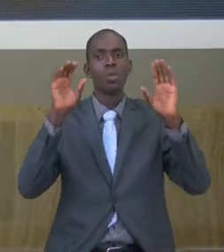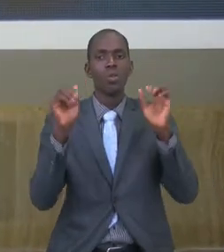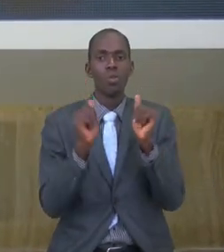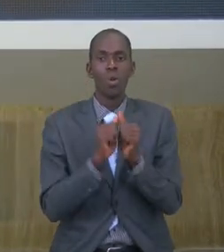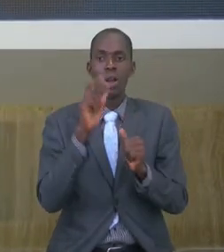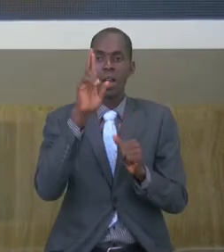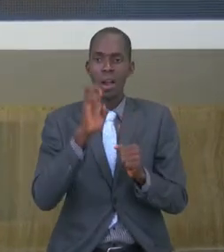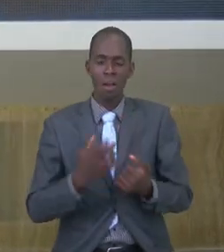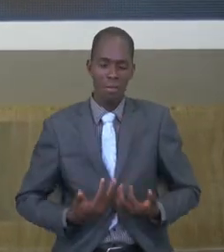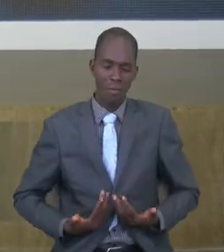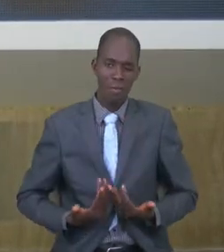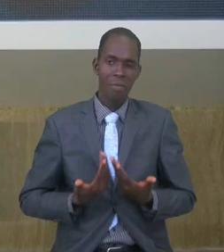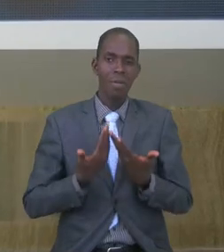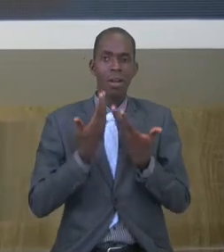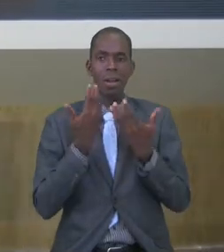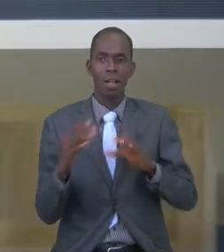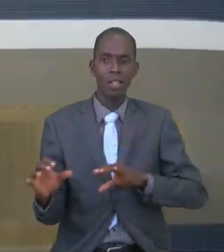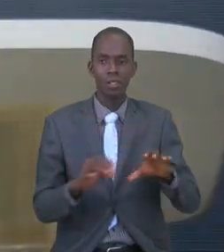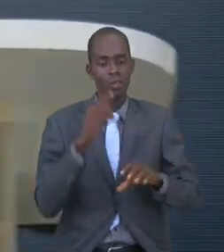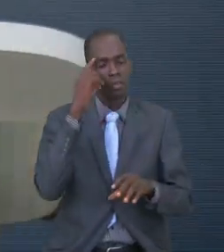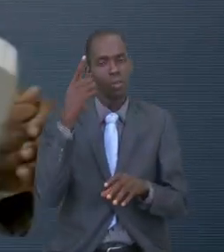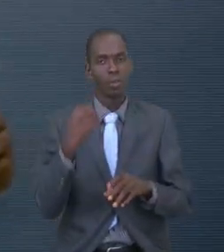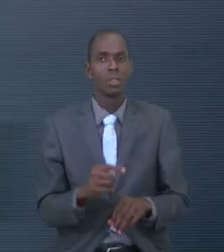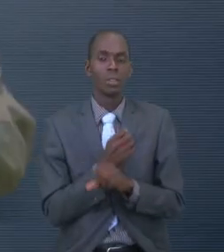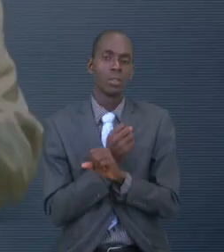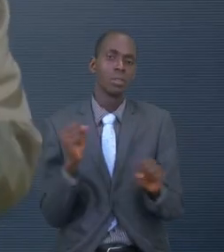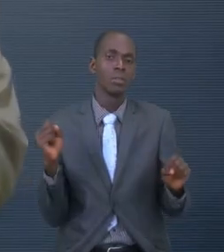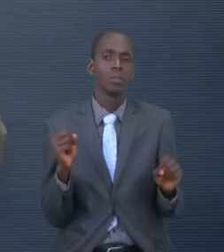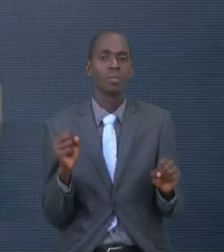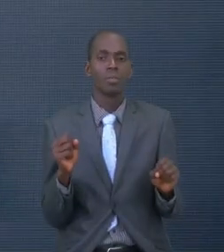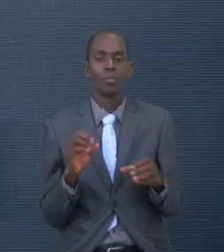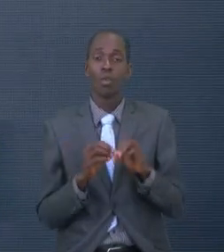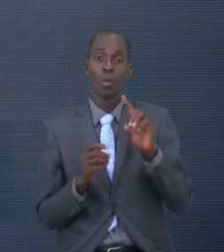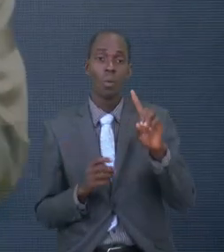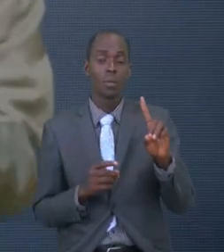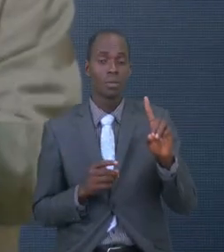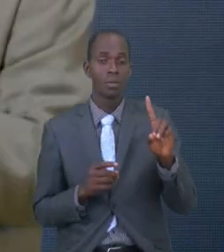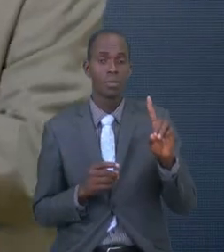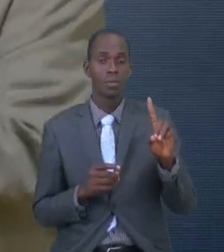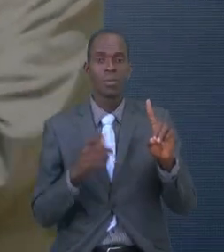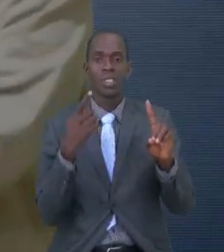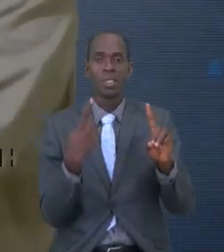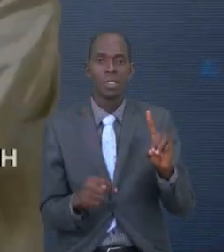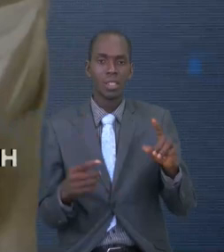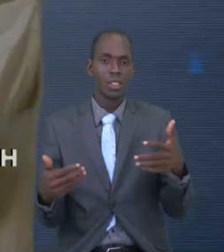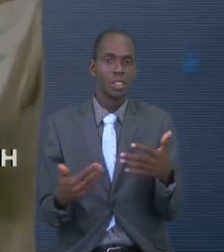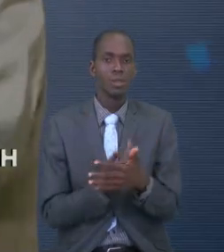action for the just. Look at number one here. Number one is the new